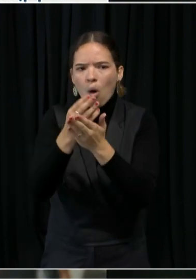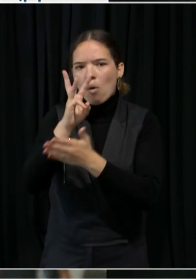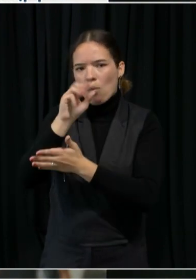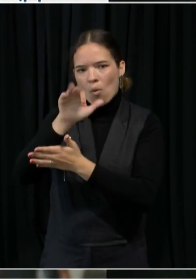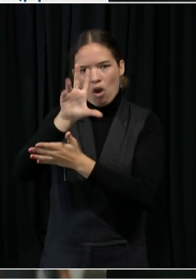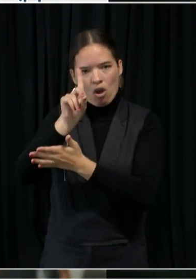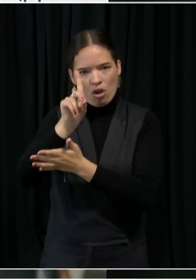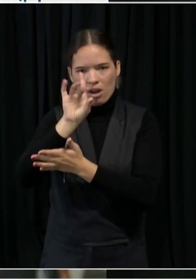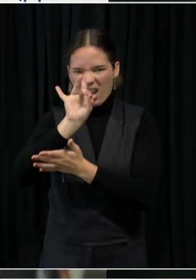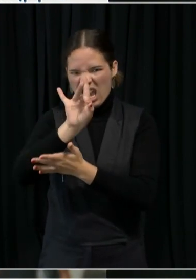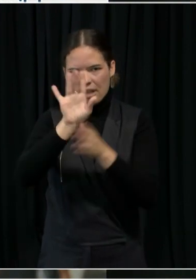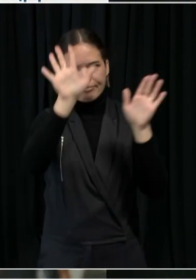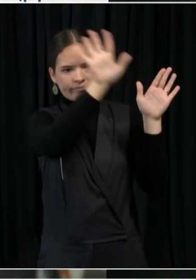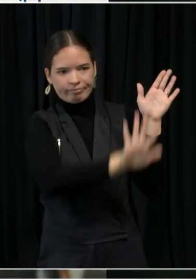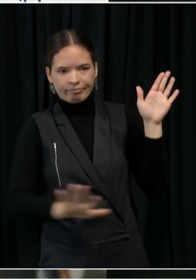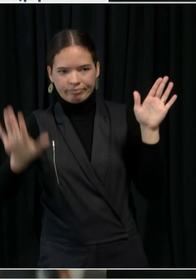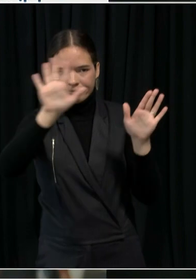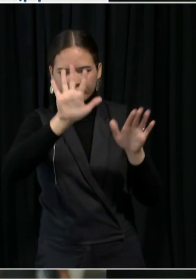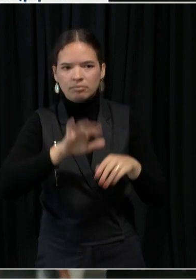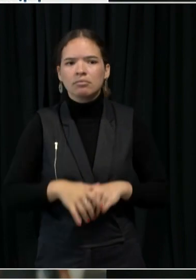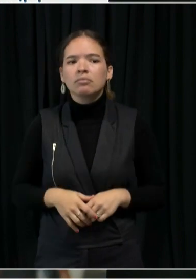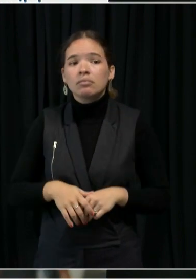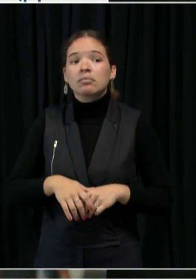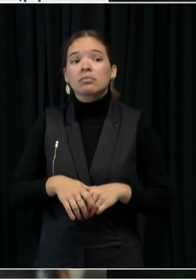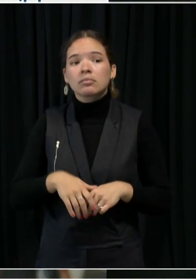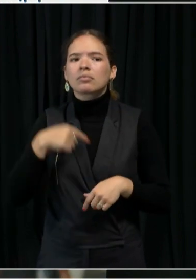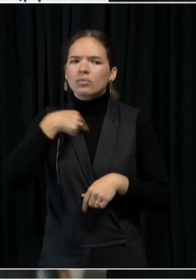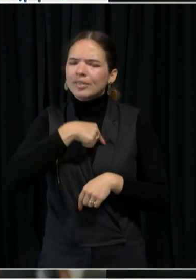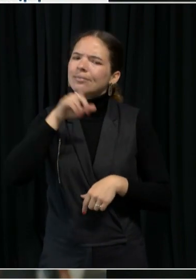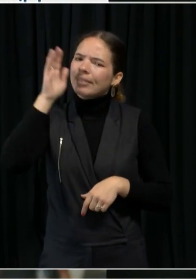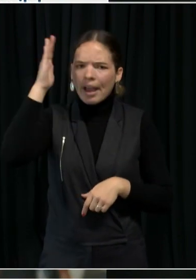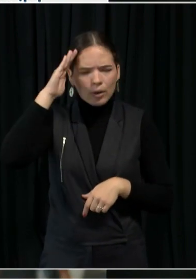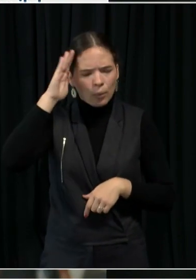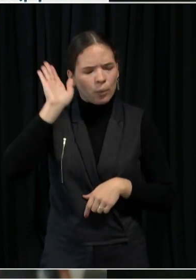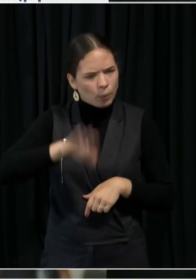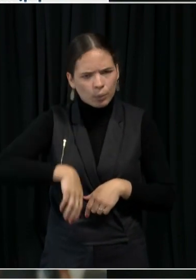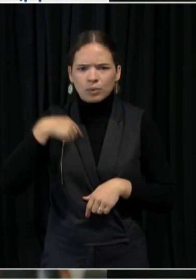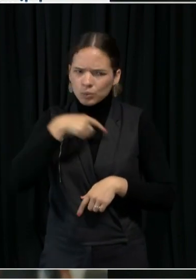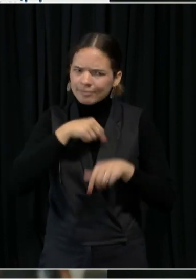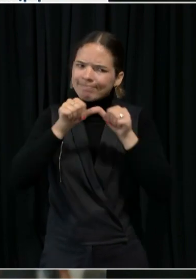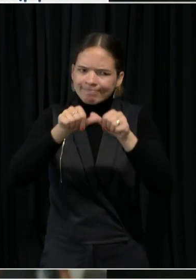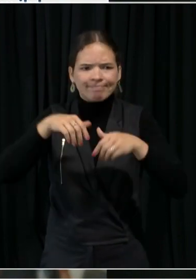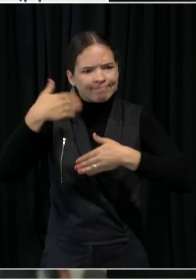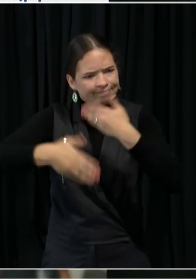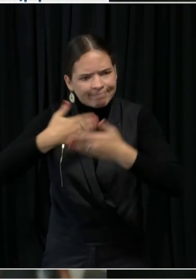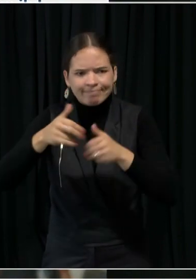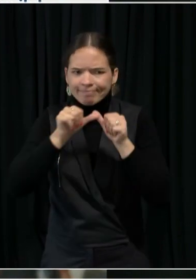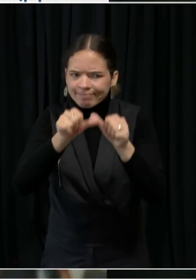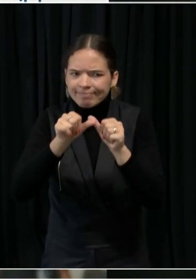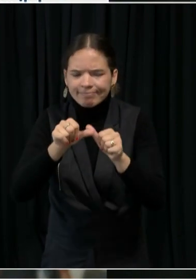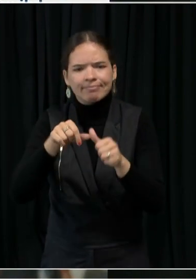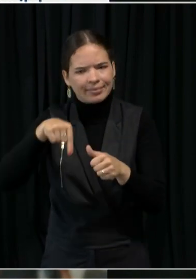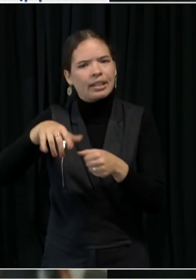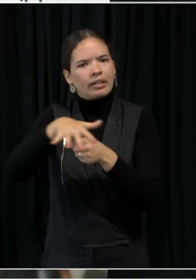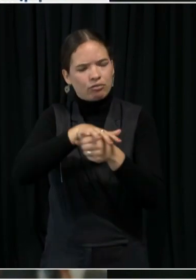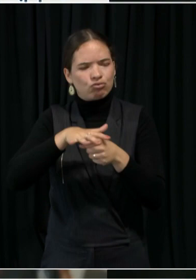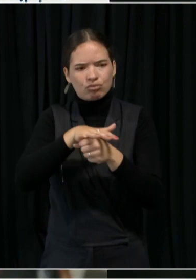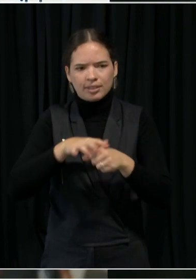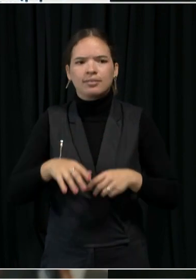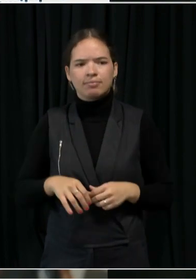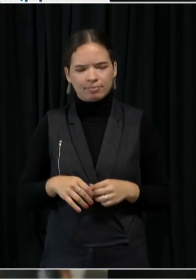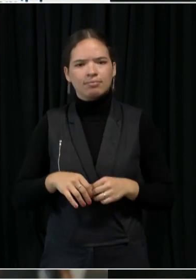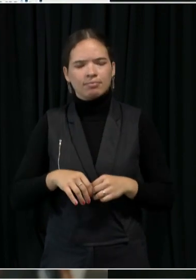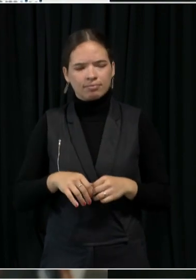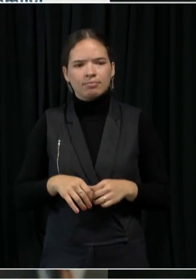know what we have to do to continue to grow in Ward 8. So with that, I want to turn to